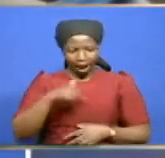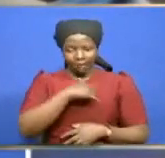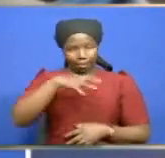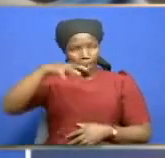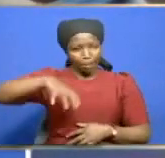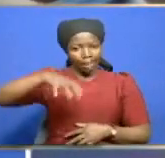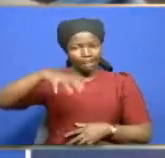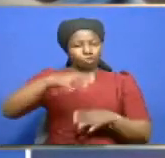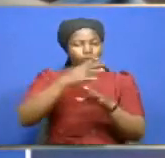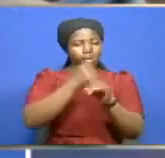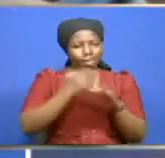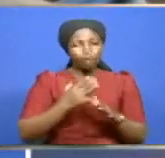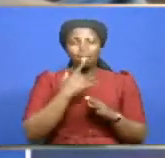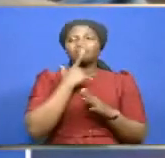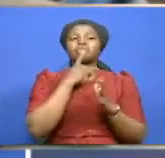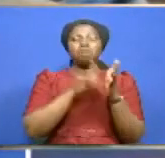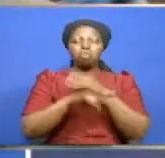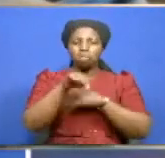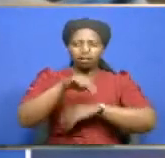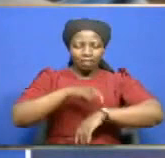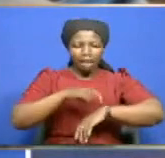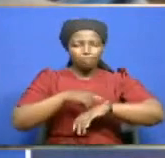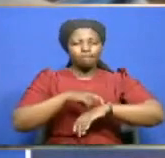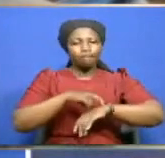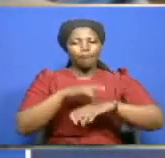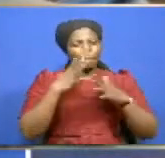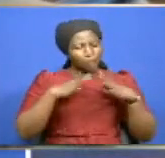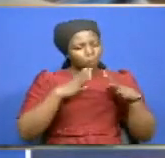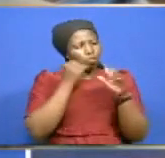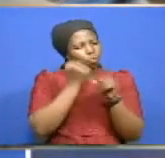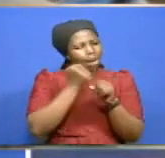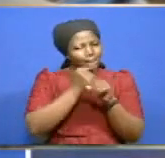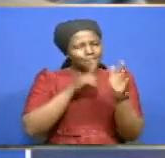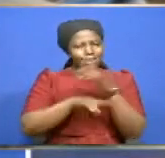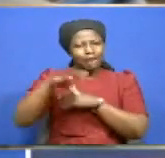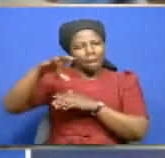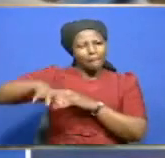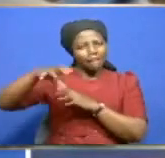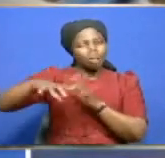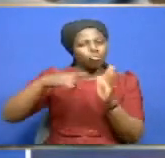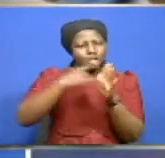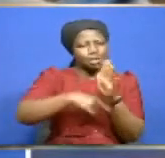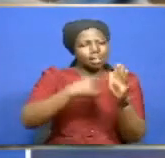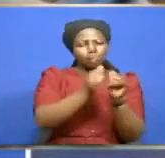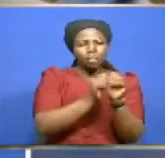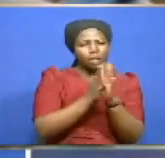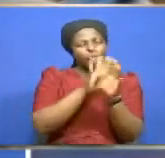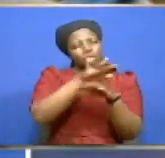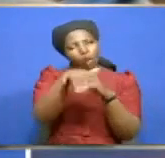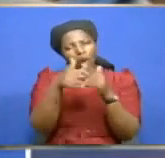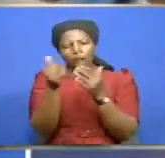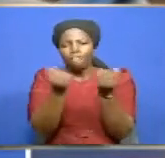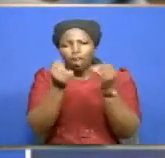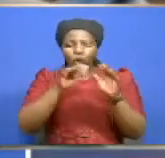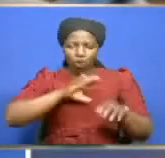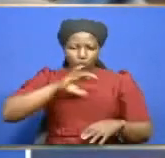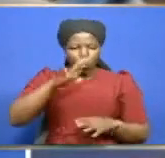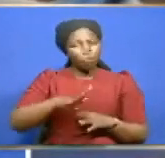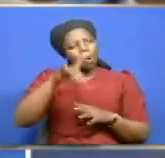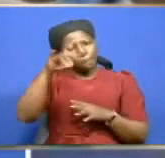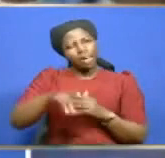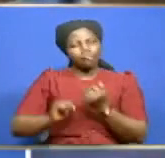ya kwamba raundi hii wafanya kazi wote wa matatu pamoja na wenye magari wote wa matatu